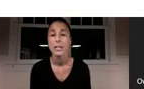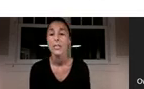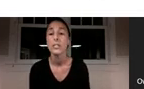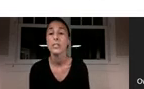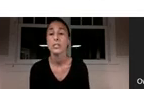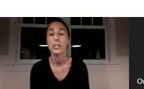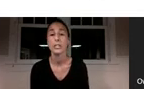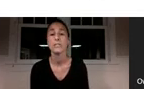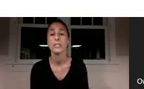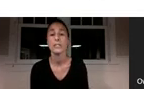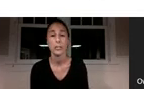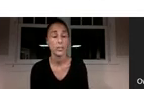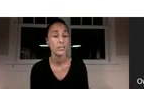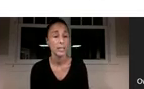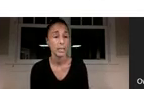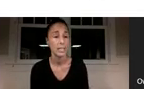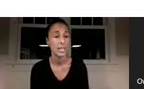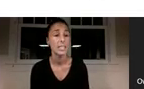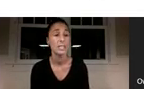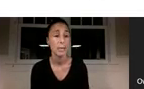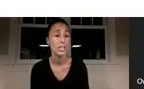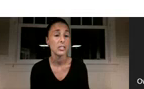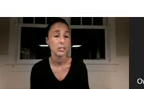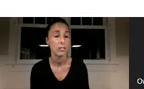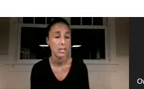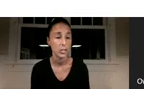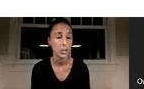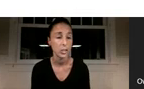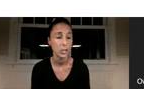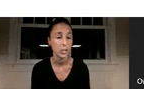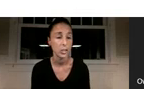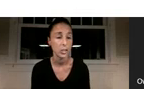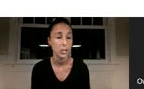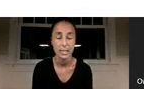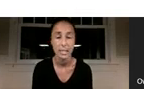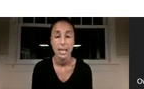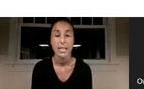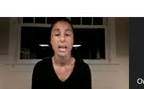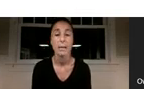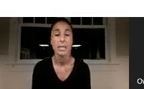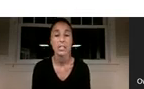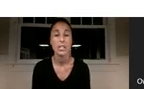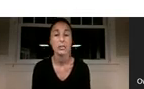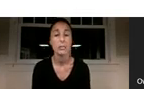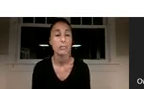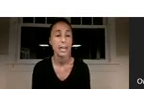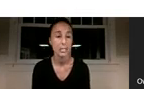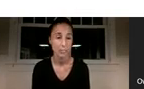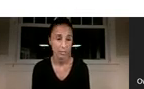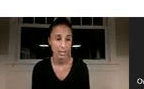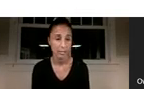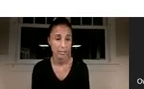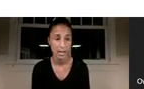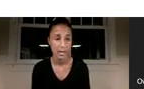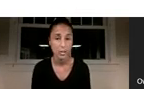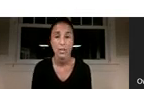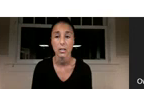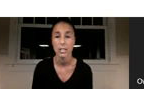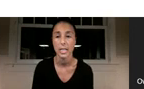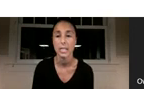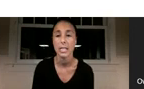there, to serve the future development and to demolish garage two behind it. The nomination includes a range of